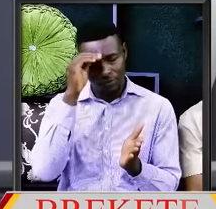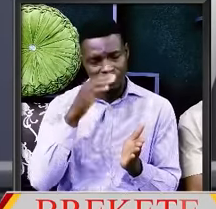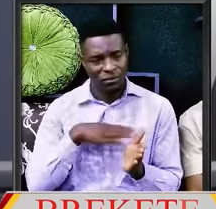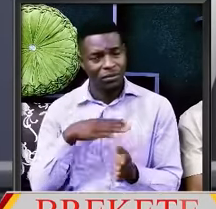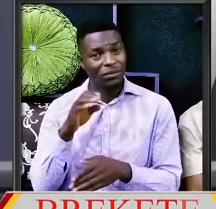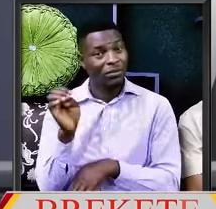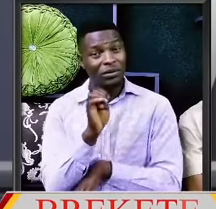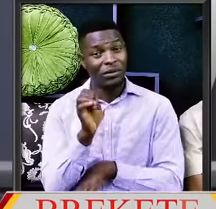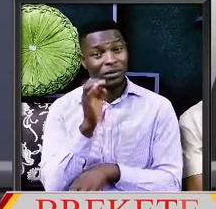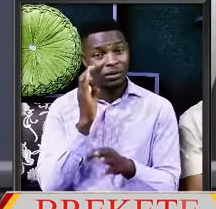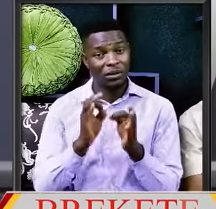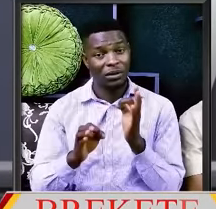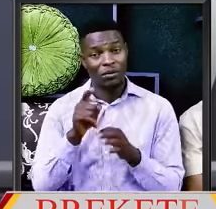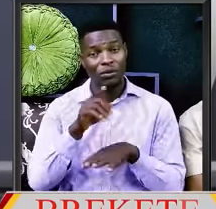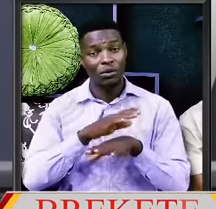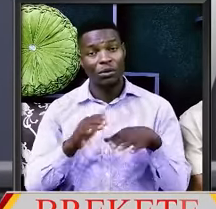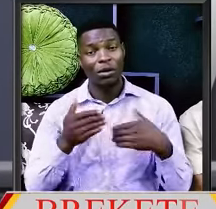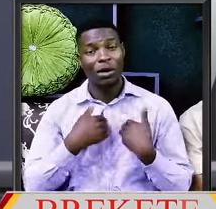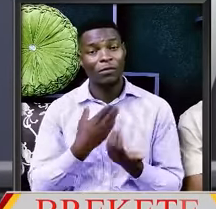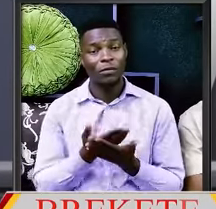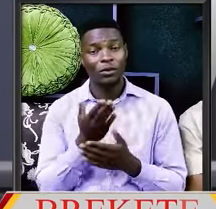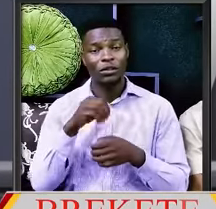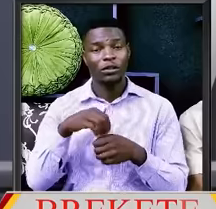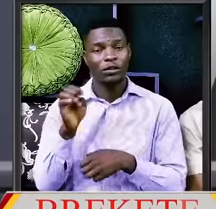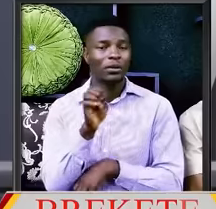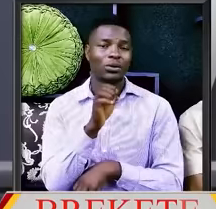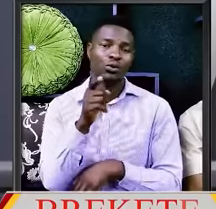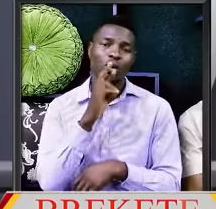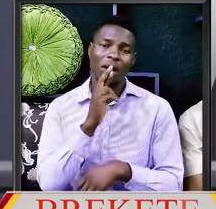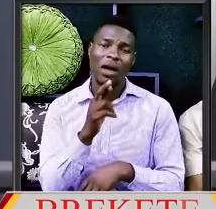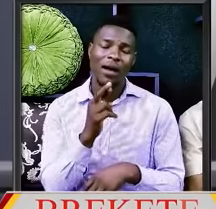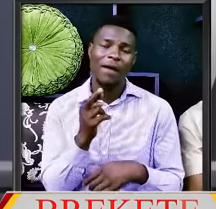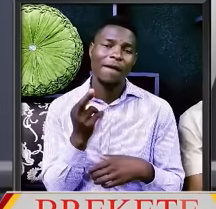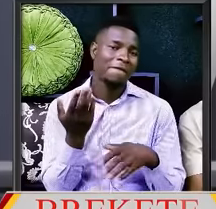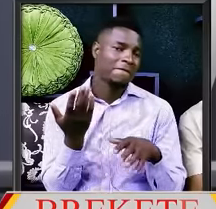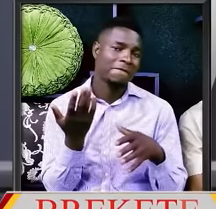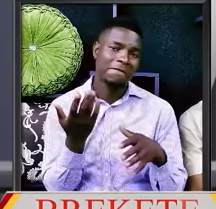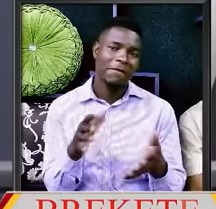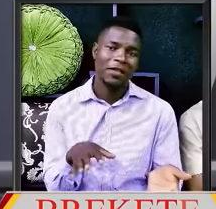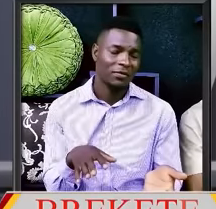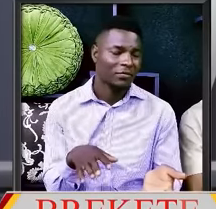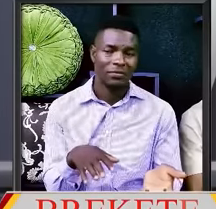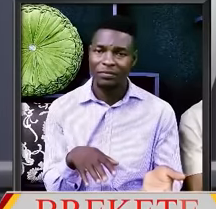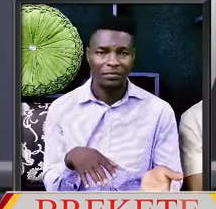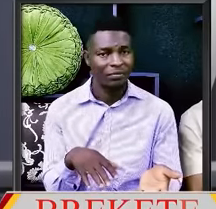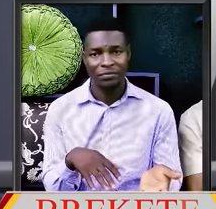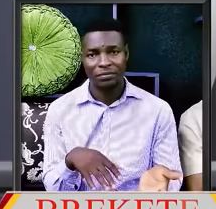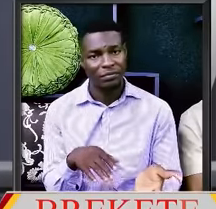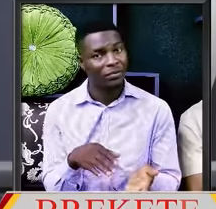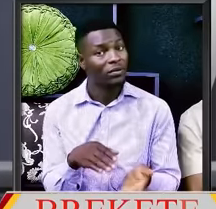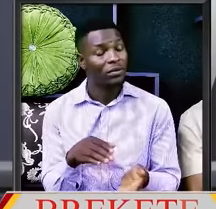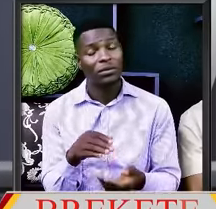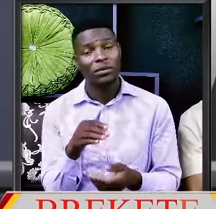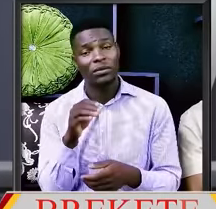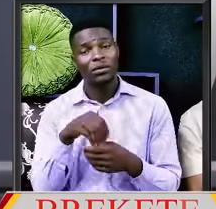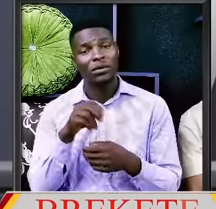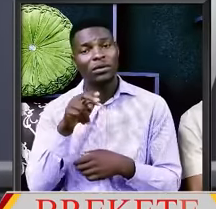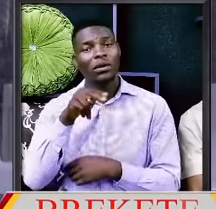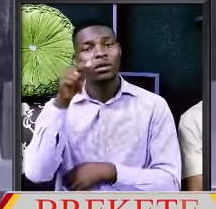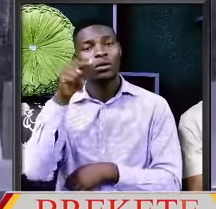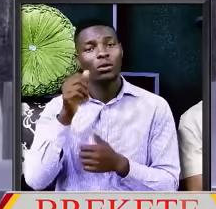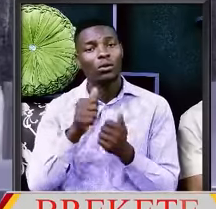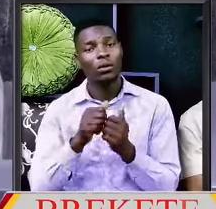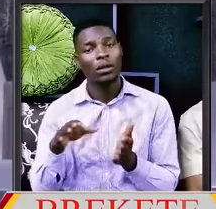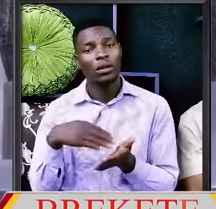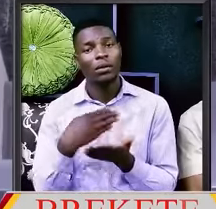East, if you don't get money for East, you are finished. That's very correct, my ordinary president. In the north, without